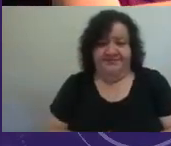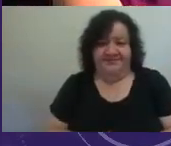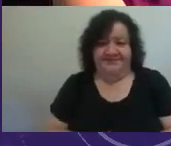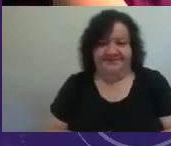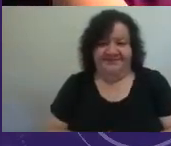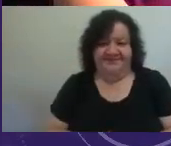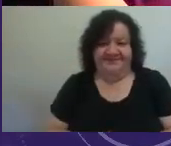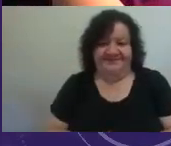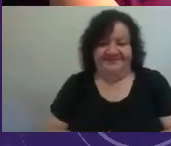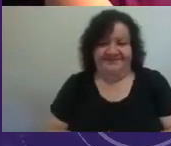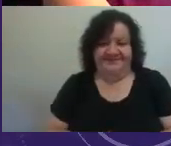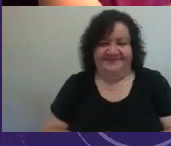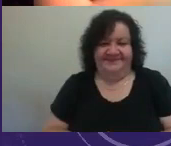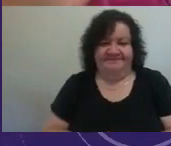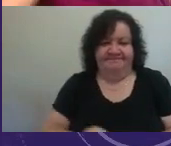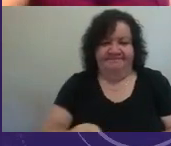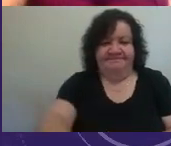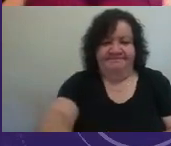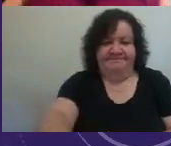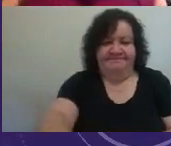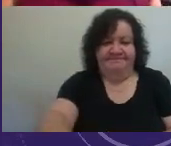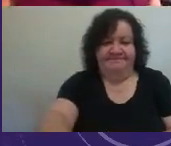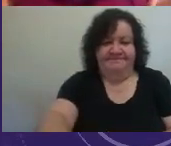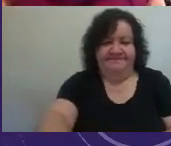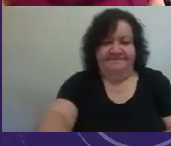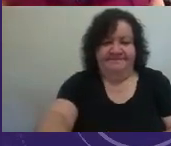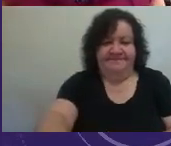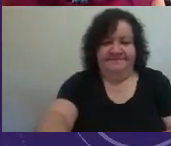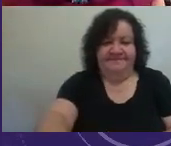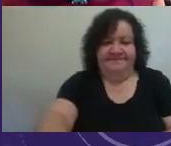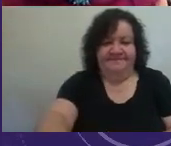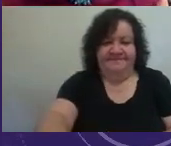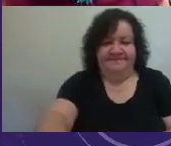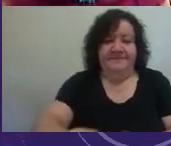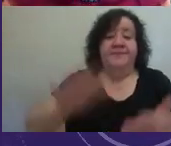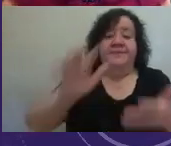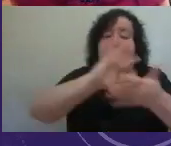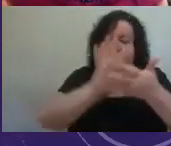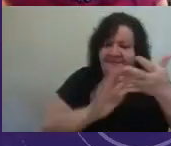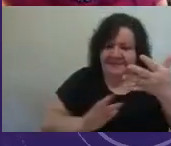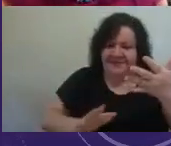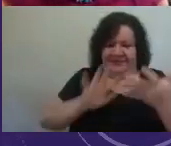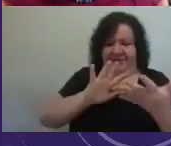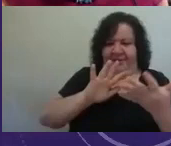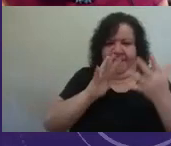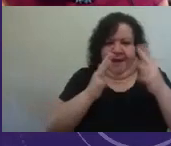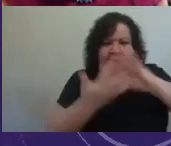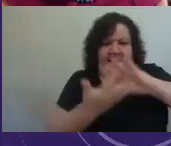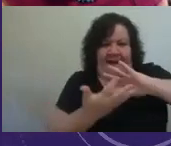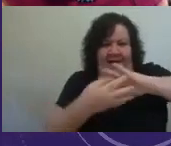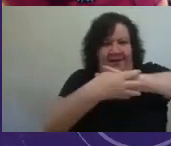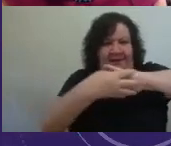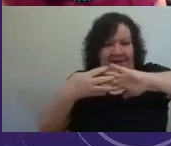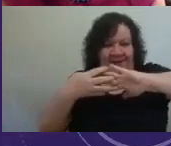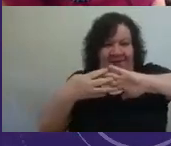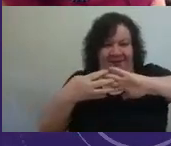device. And I'm using color inversion. For me, the steps to create color inversion in a Mac laptop is